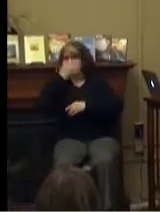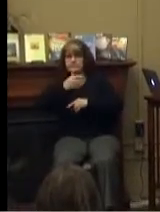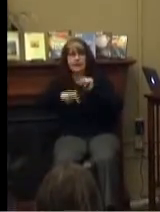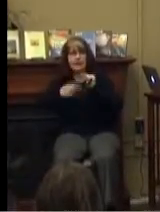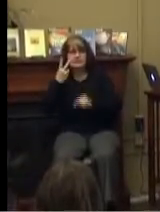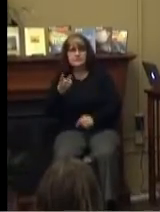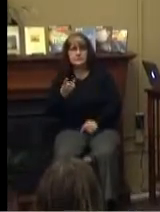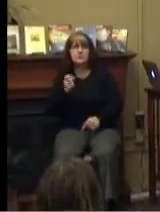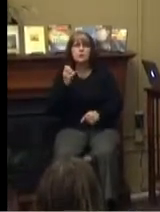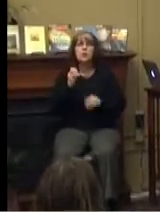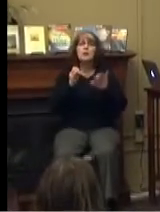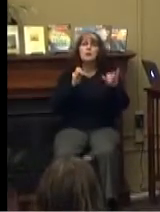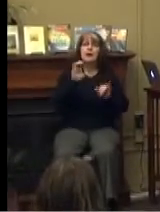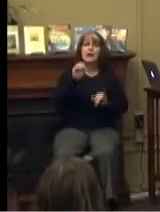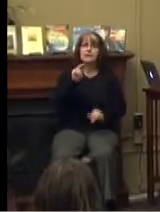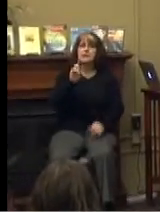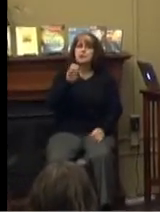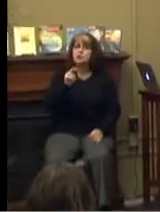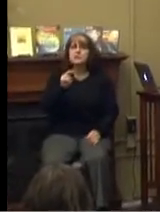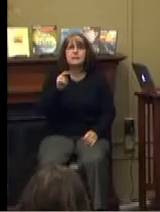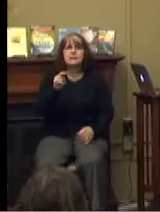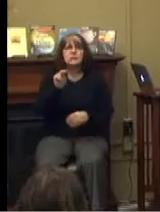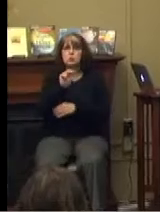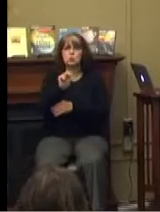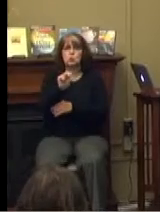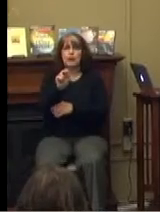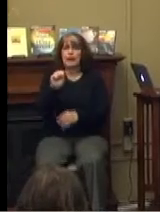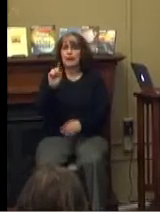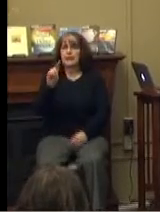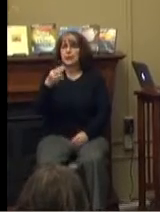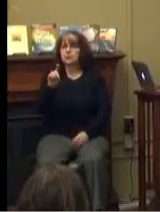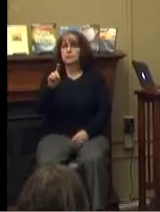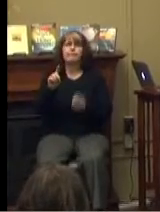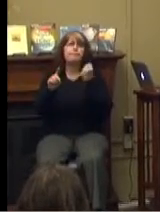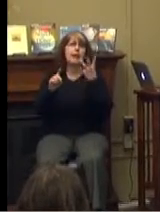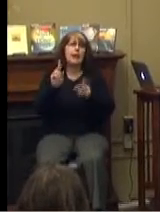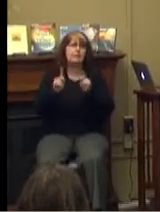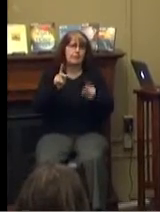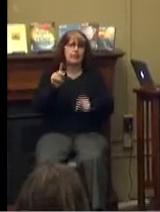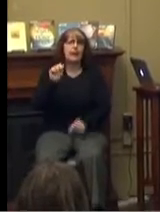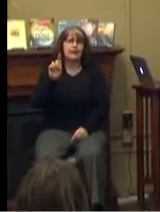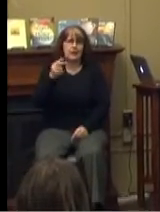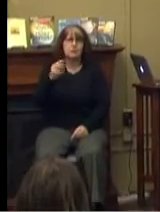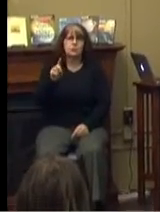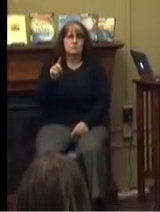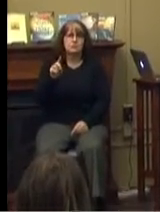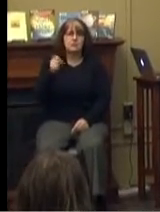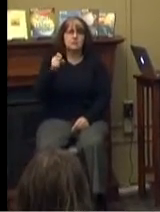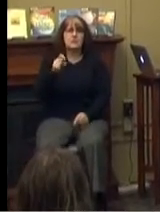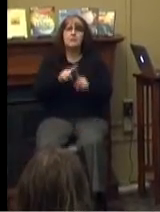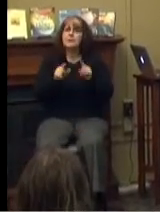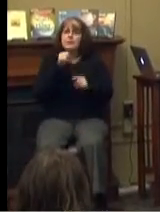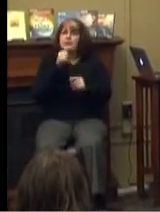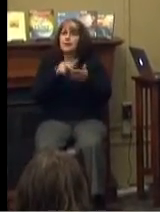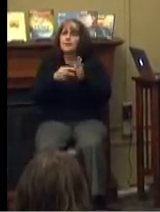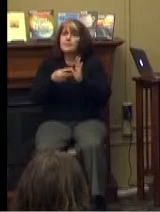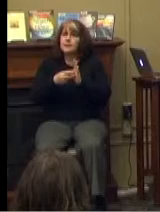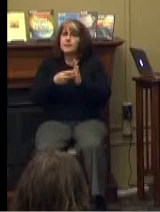condition itself is neutral. So you have ADHD. Many people have ADHD. But that doesn't mean that how